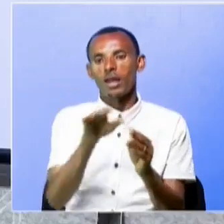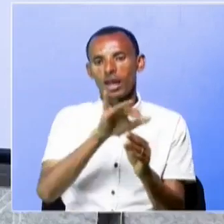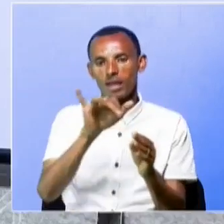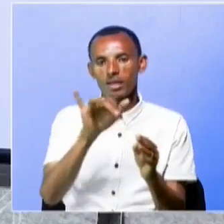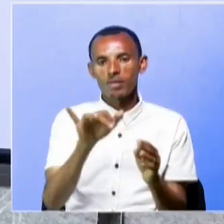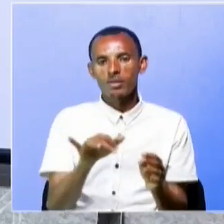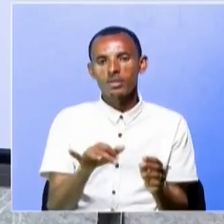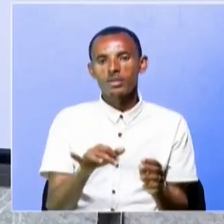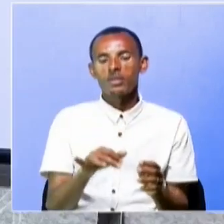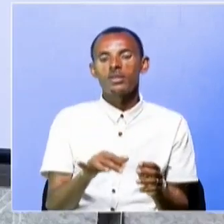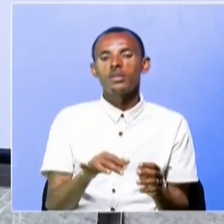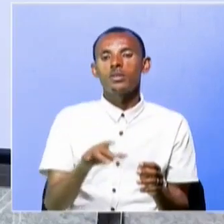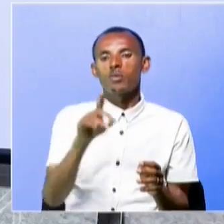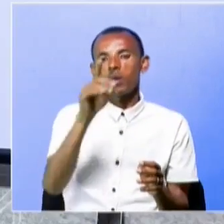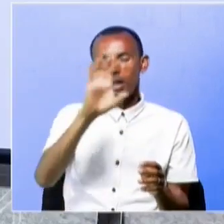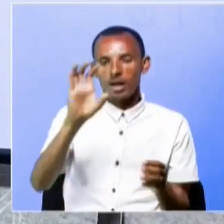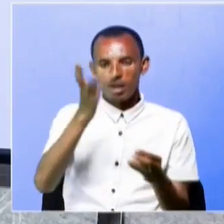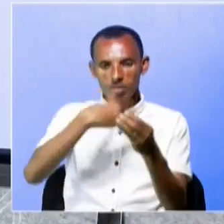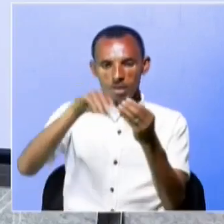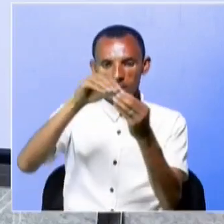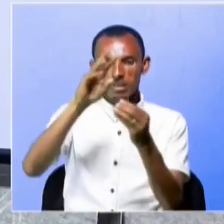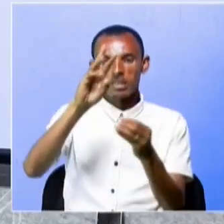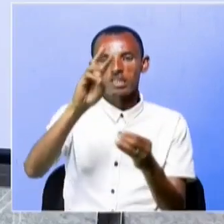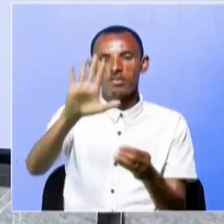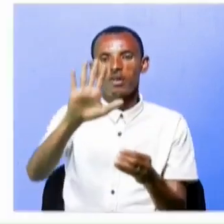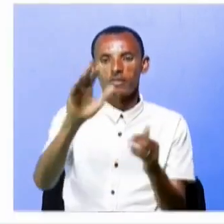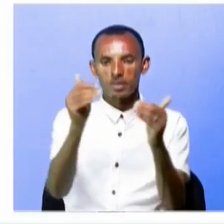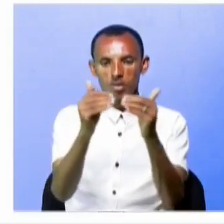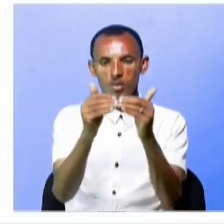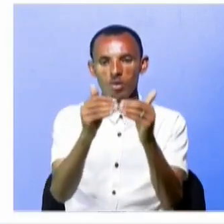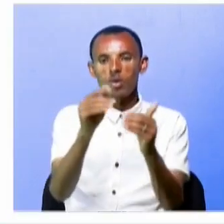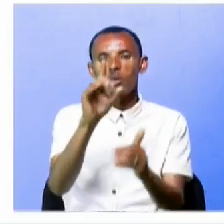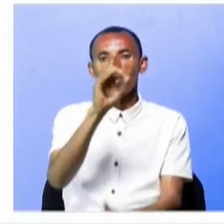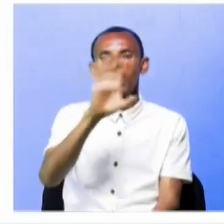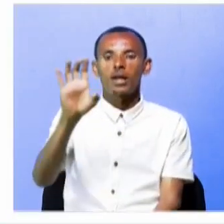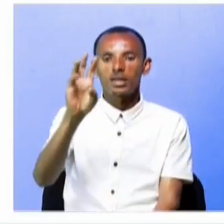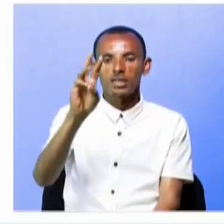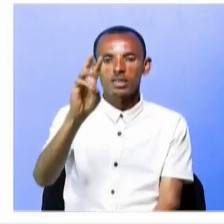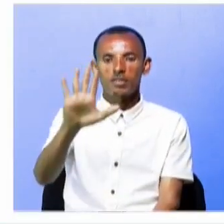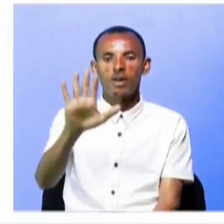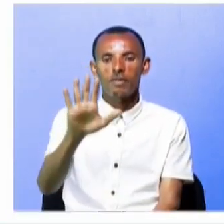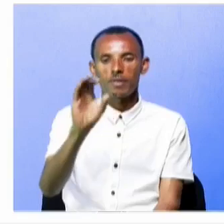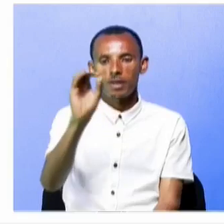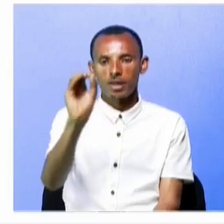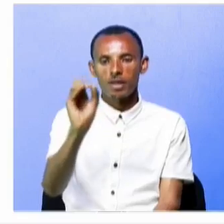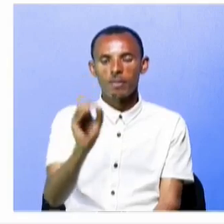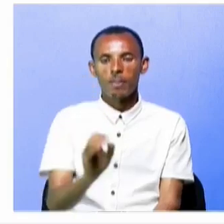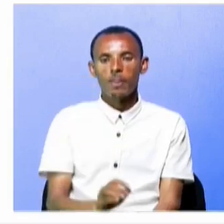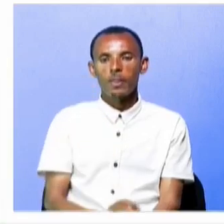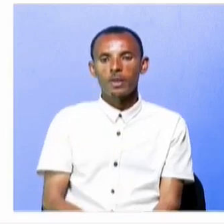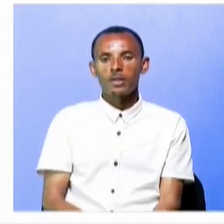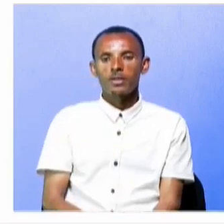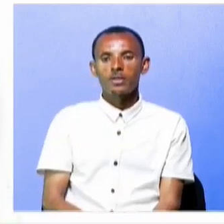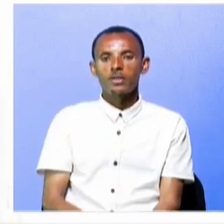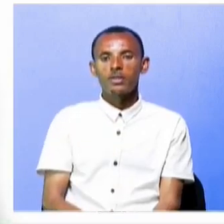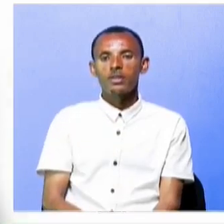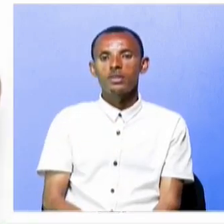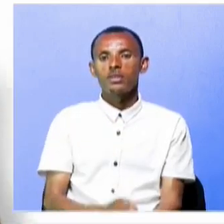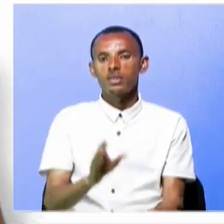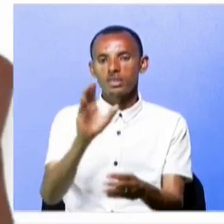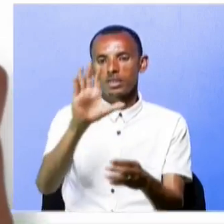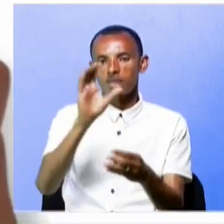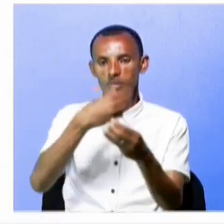terms. 100 plus 65 is 165. This must